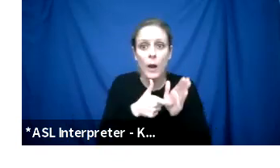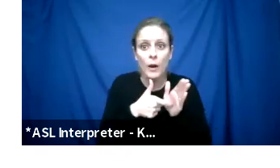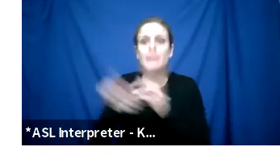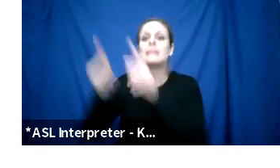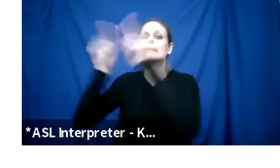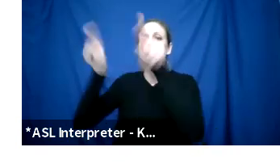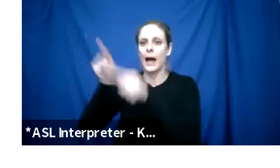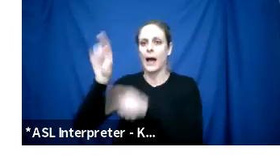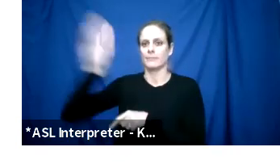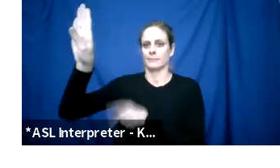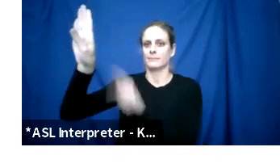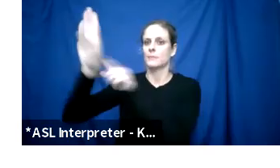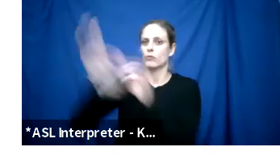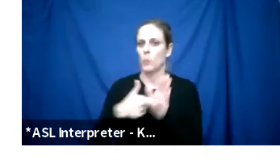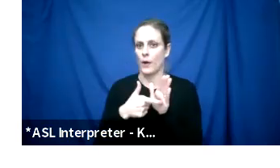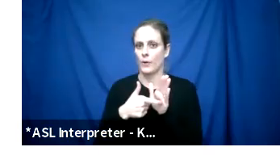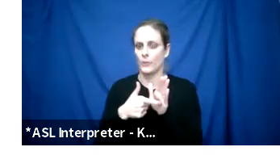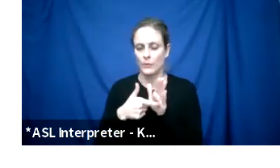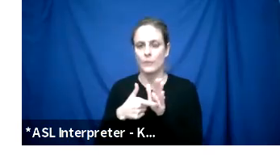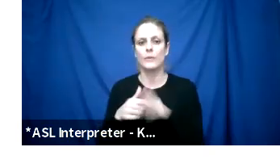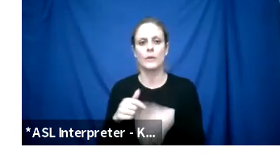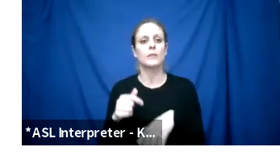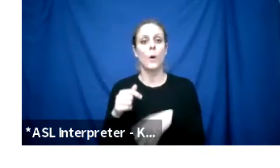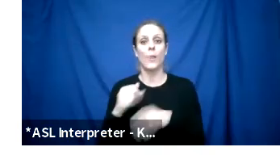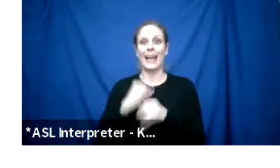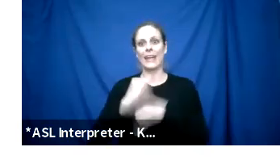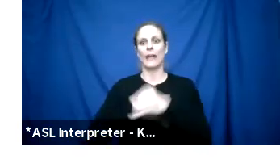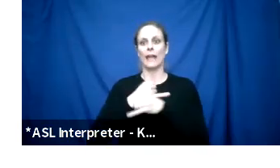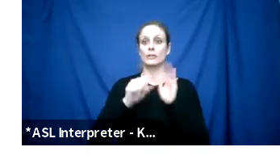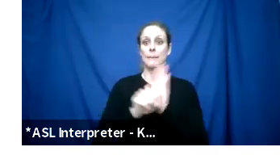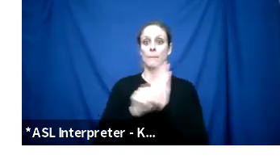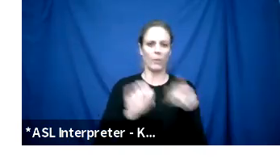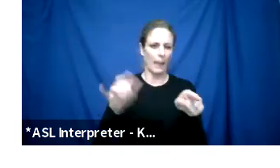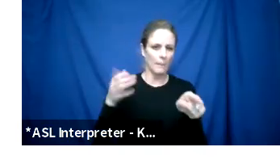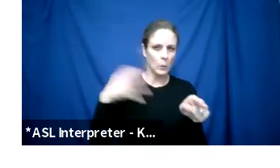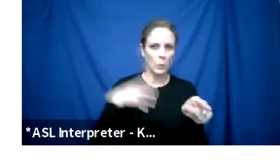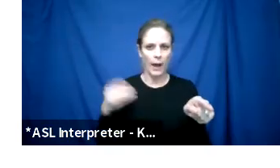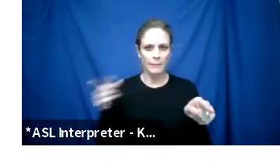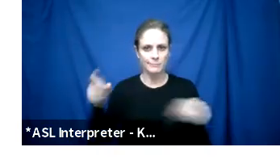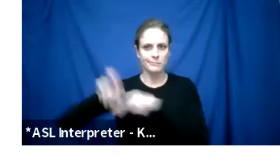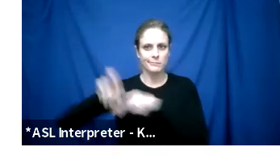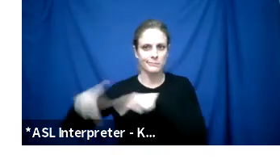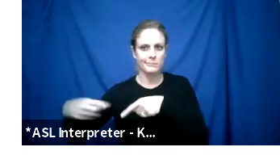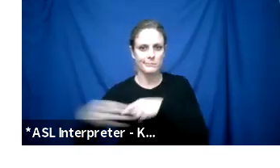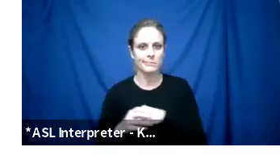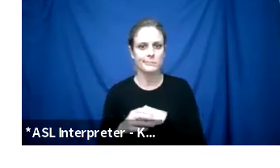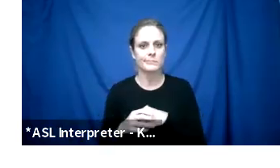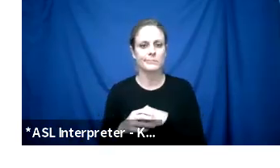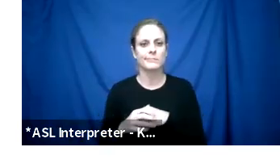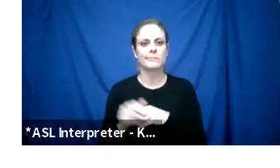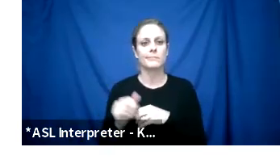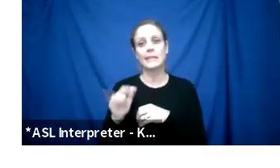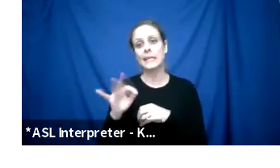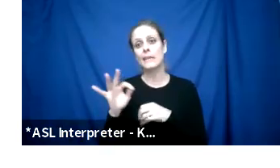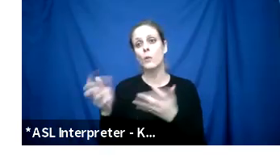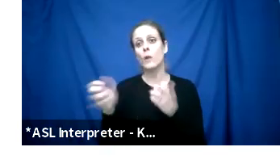be identified or marked. So the international symbol is the one to use. If you're thinking about using the speedy wheelie or another type of international